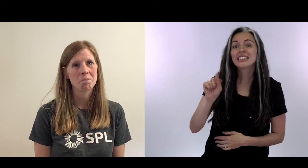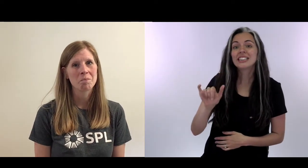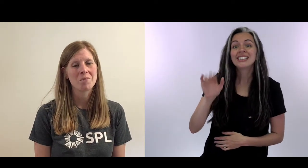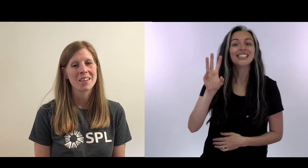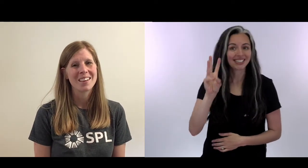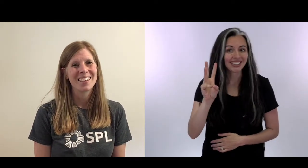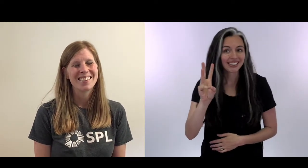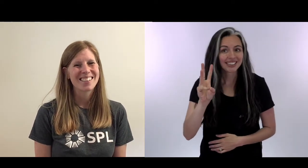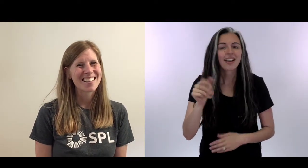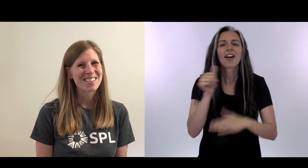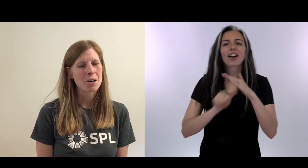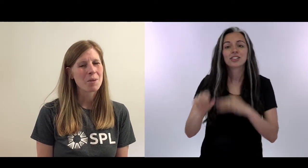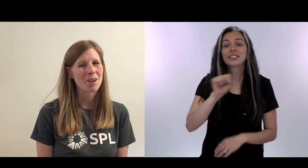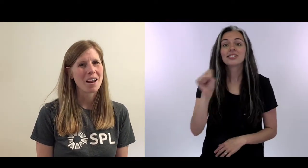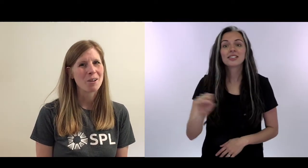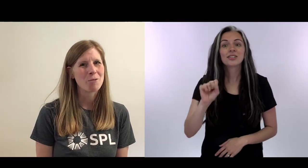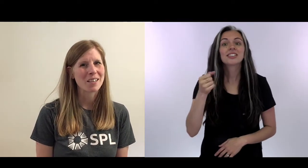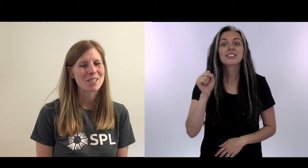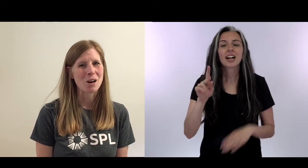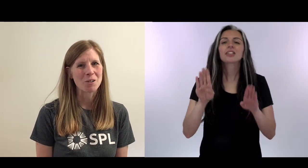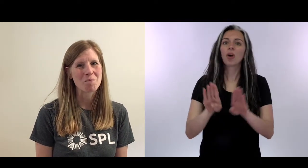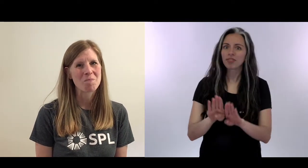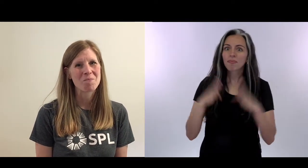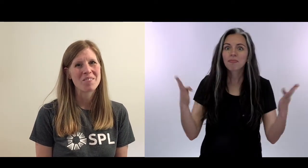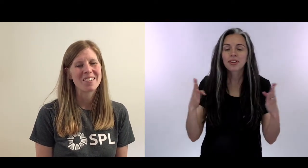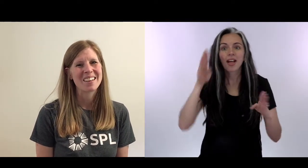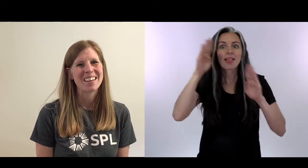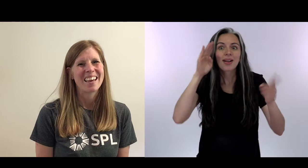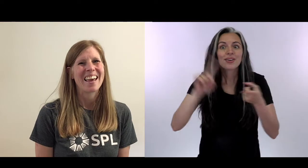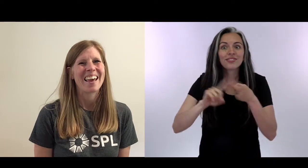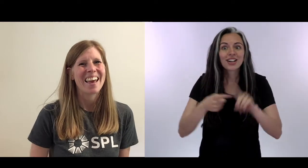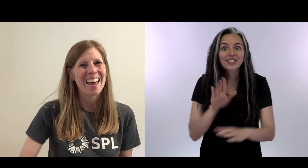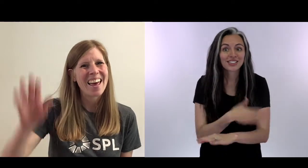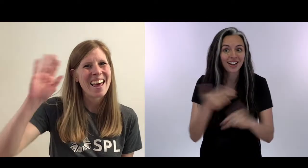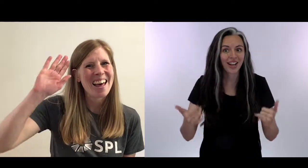Saskatchewan. Let's get started with our Hello Friends song.